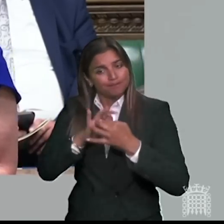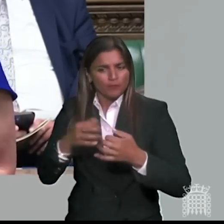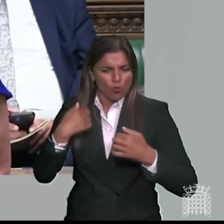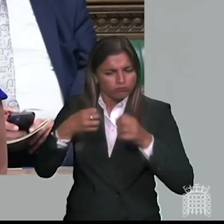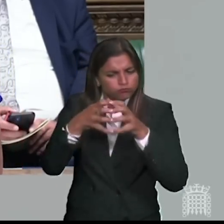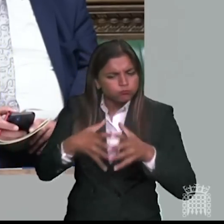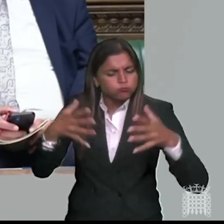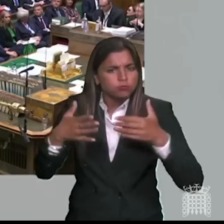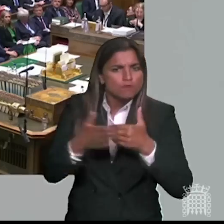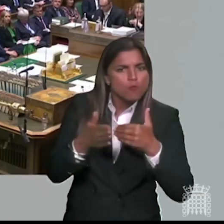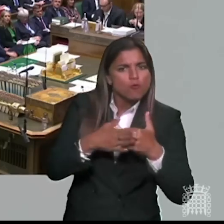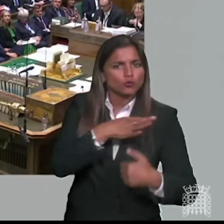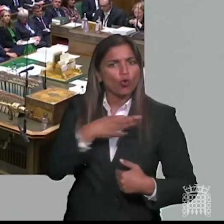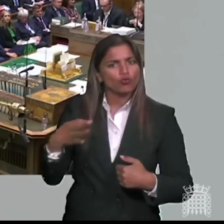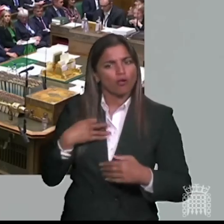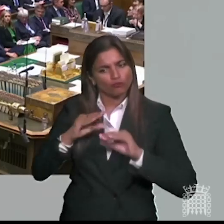size of our medical school?